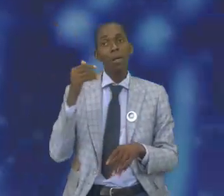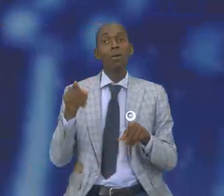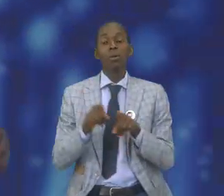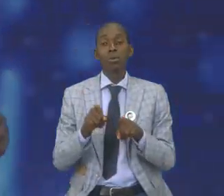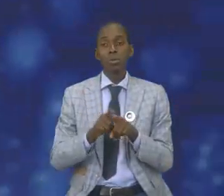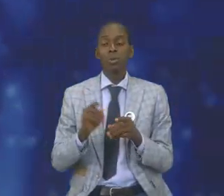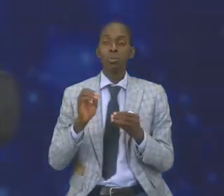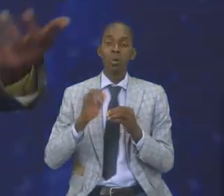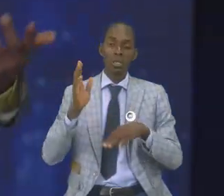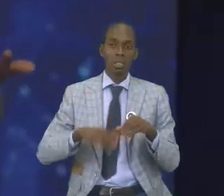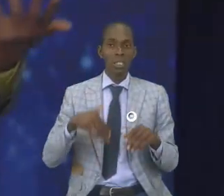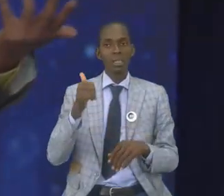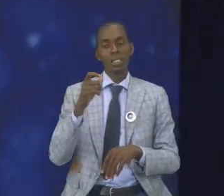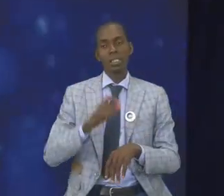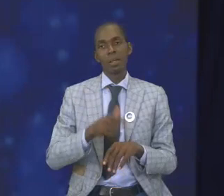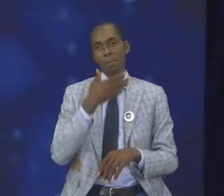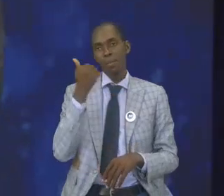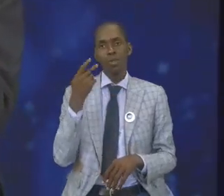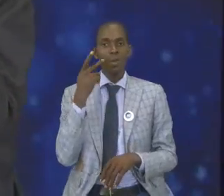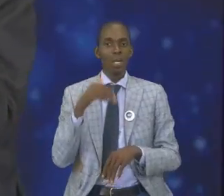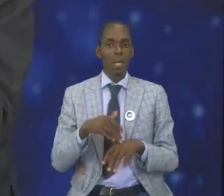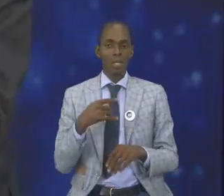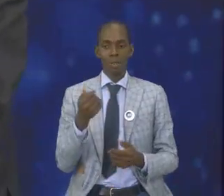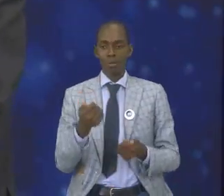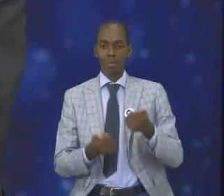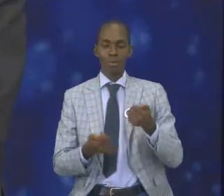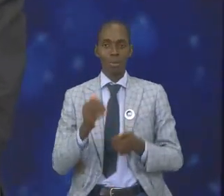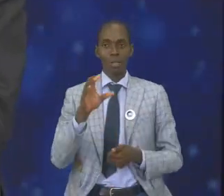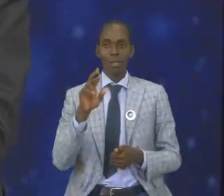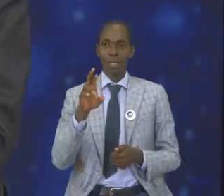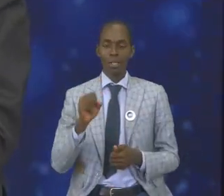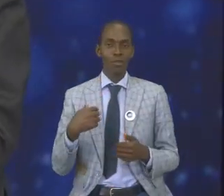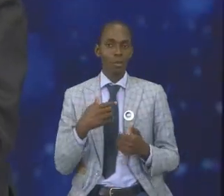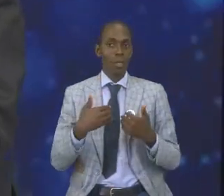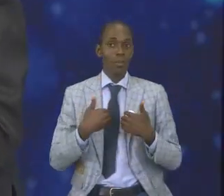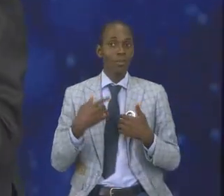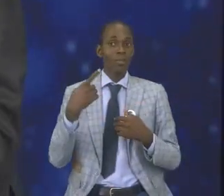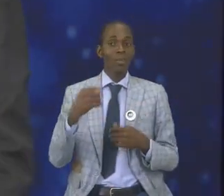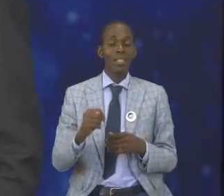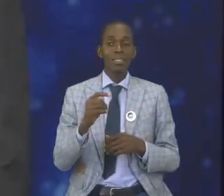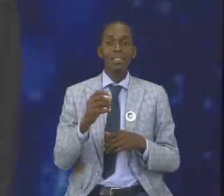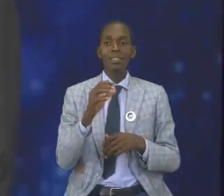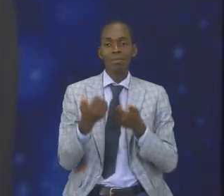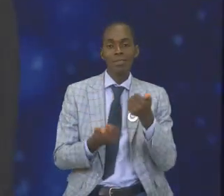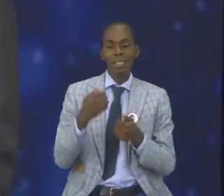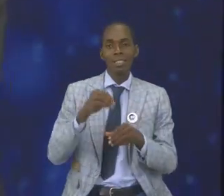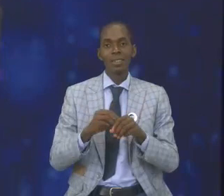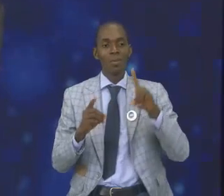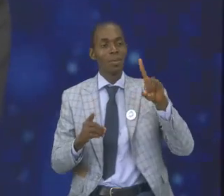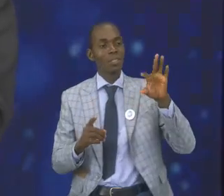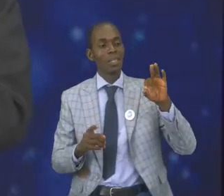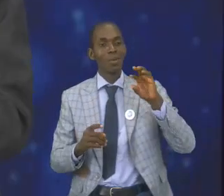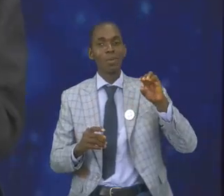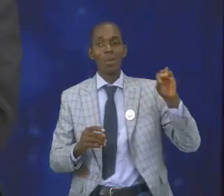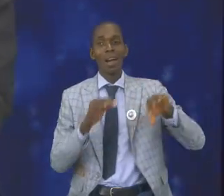better. And look at the cars we have. If you saw the cars, 1900, the cars they had at that time,